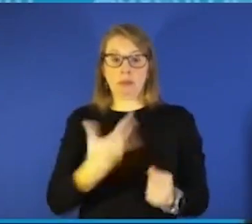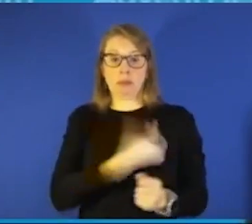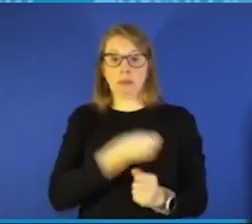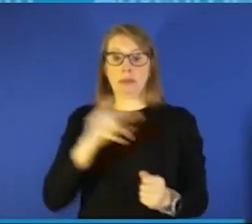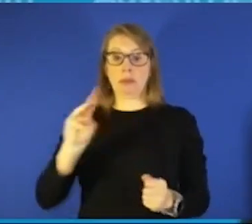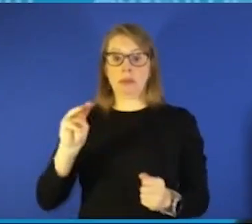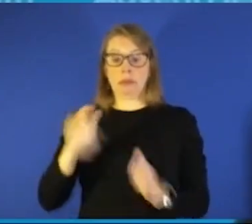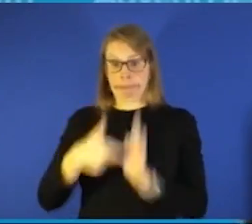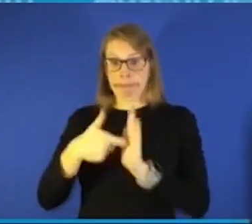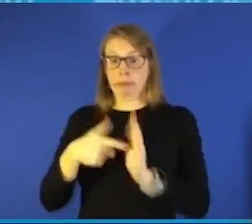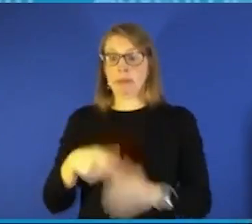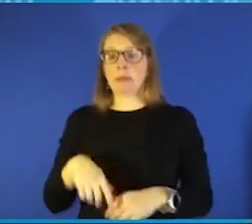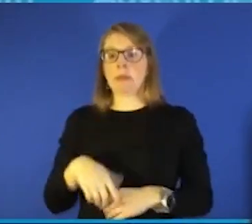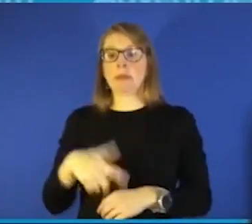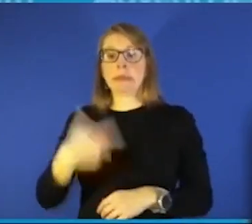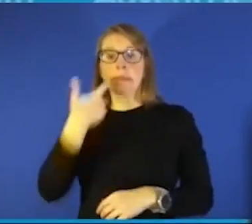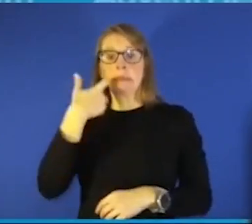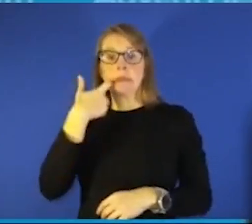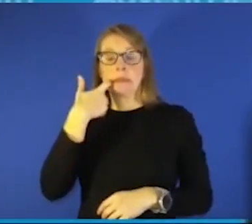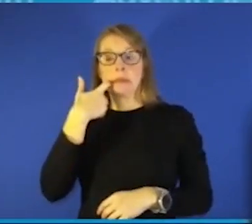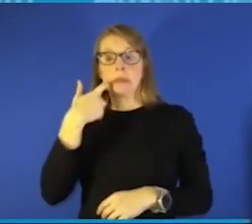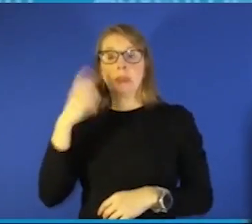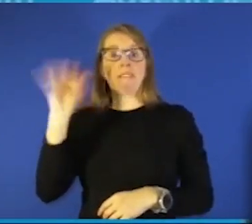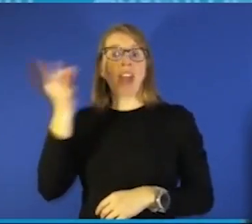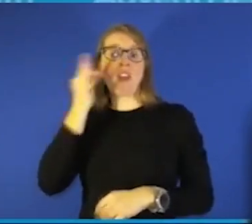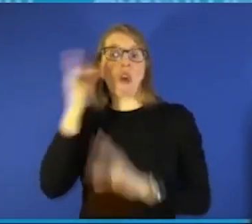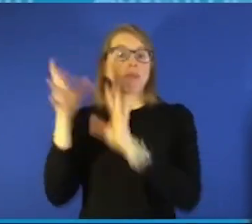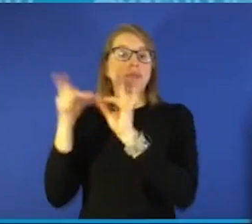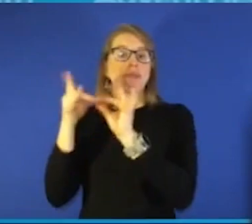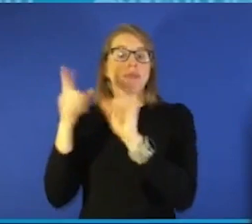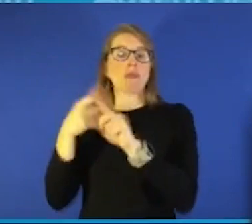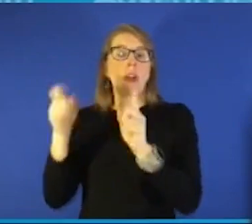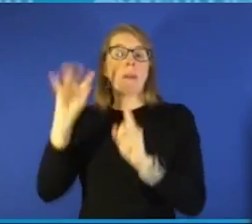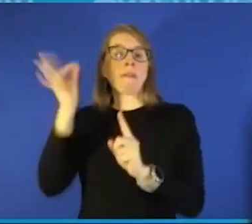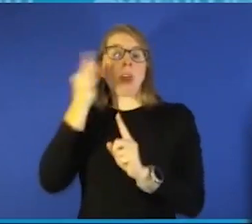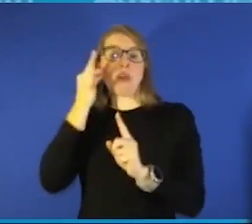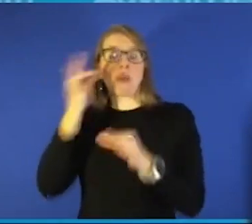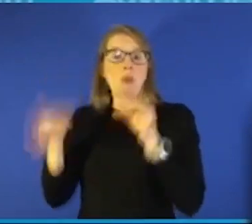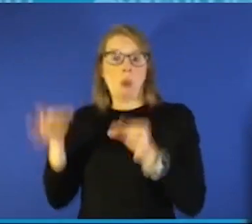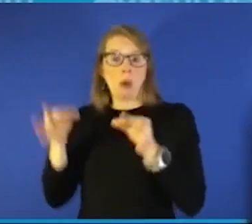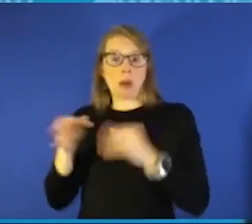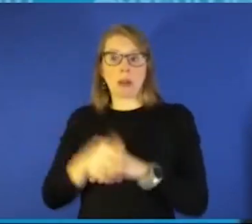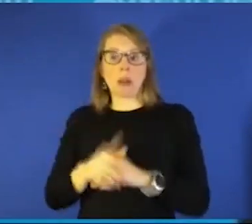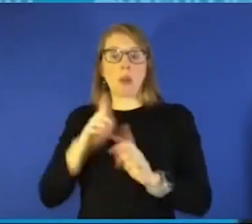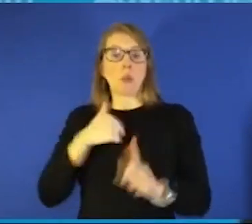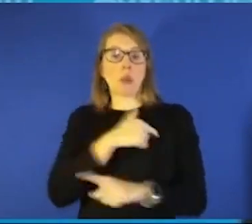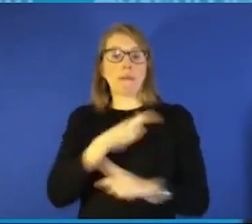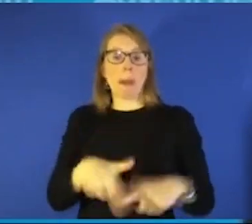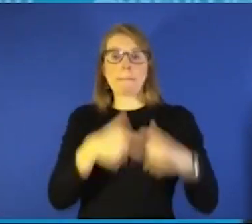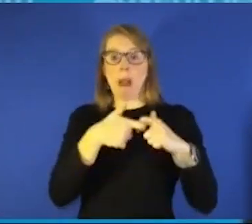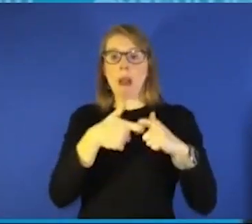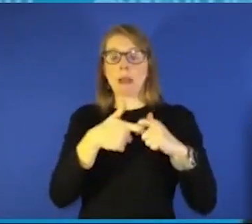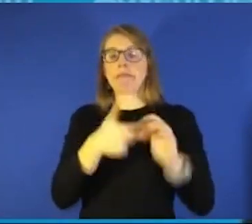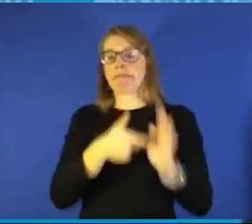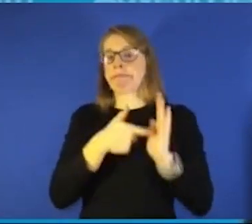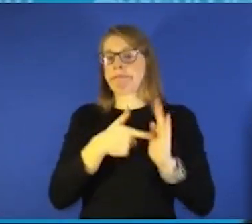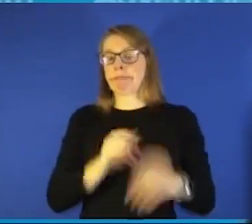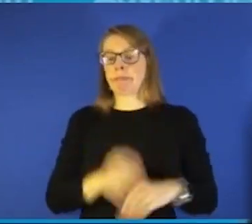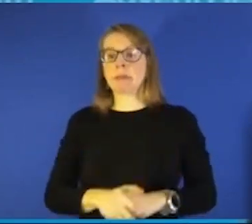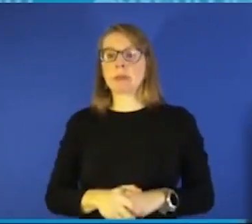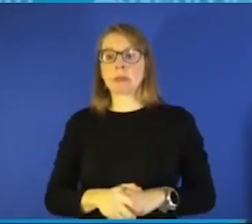then with the recent stay from the federal courts on the CMS mandate, we have paused the mandate